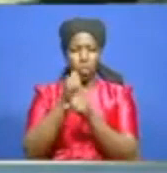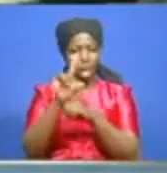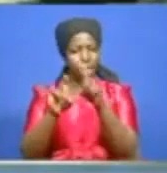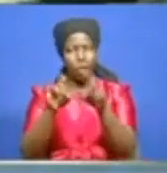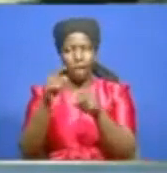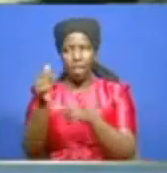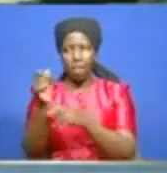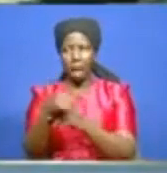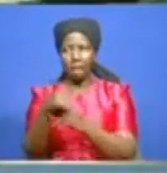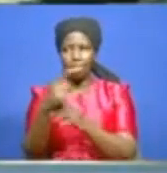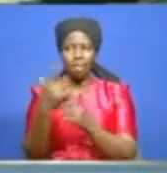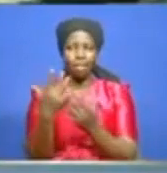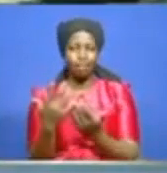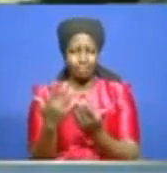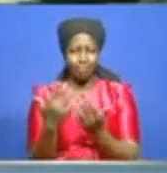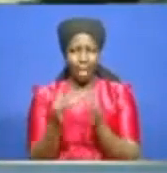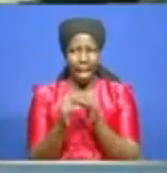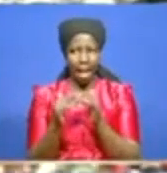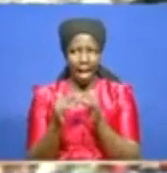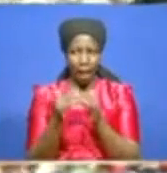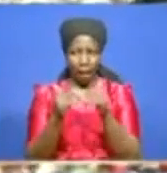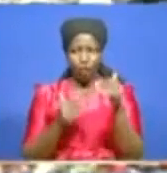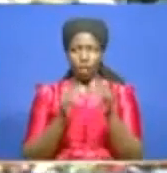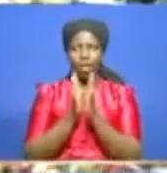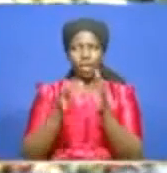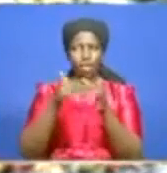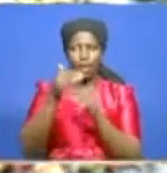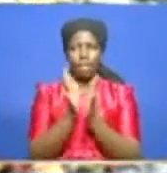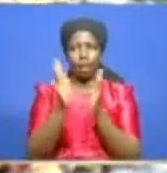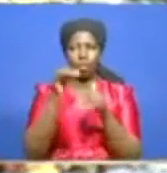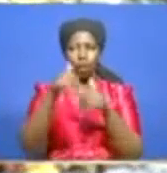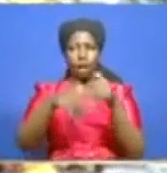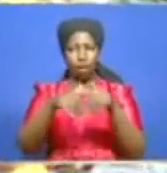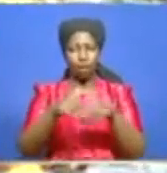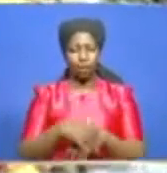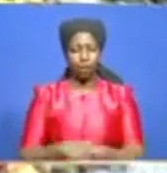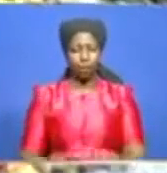months into to the next general election. Suleiman Yeri, Channel One News.